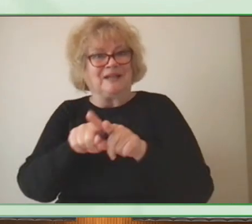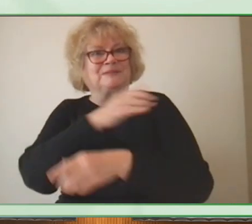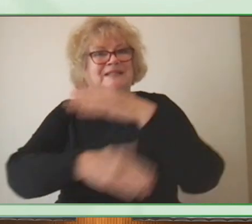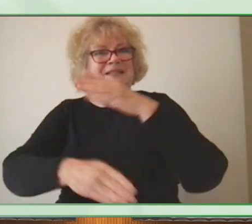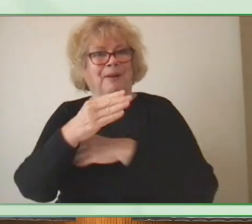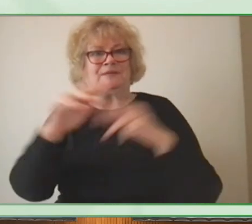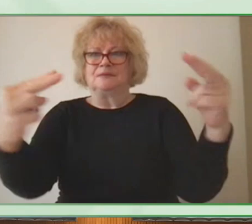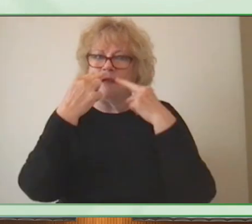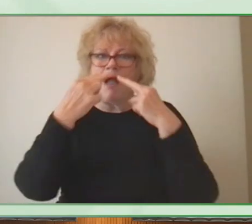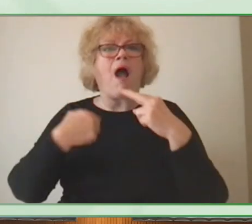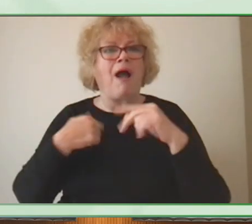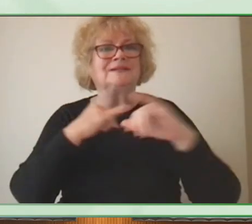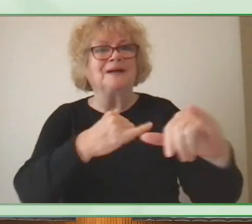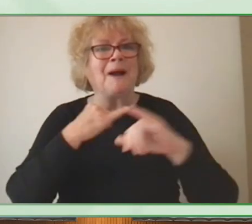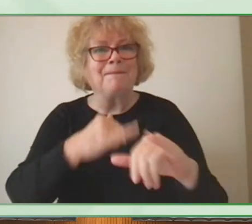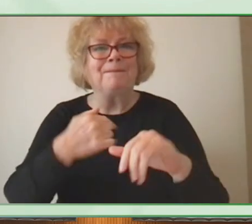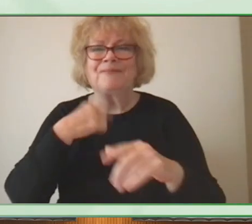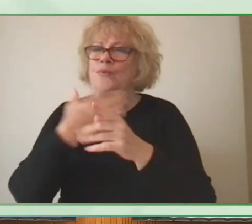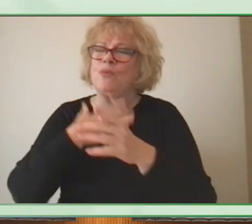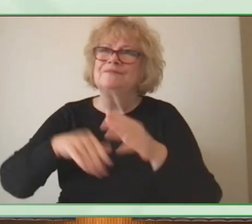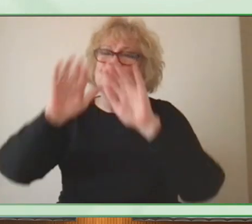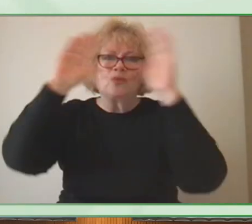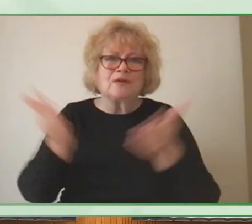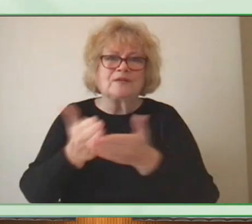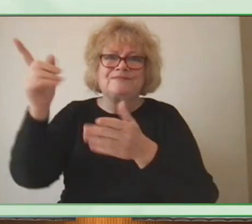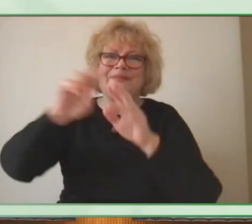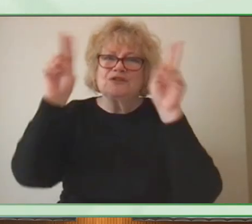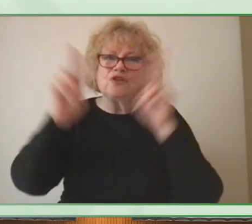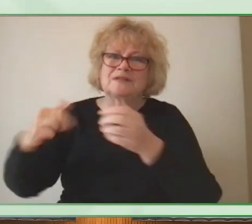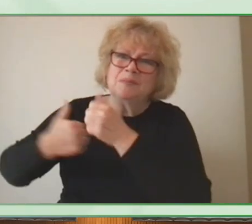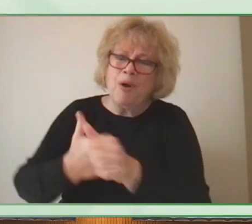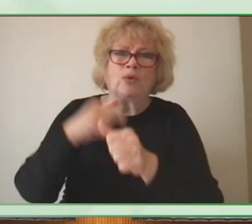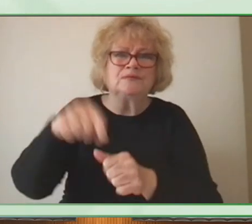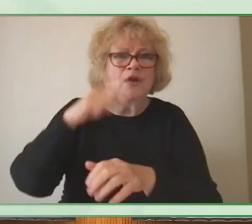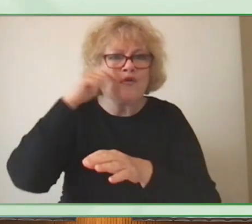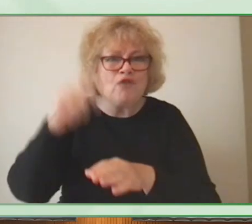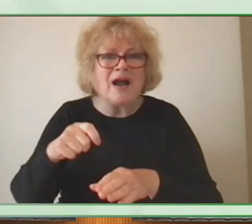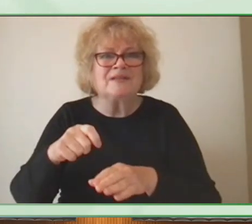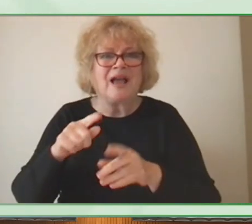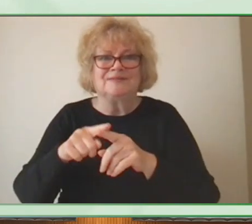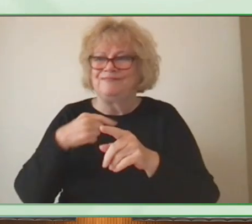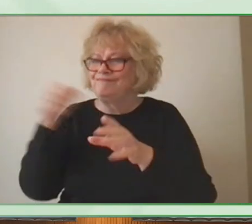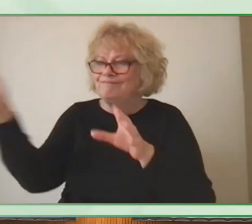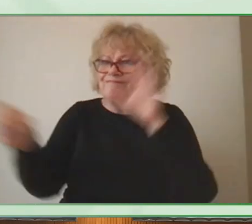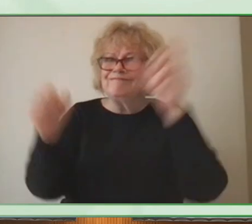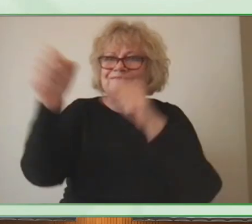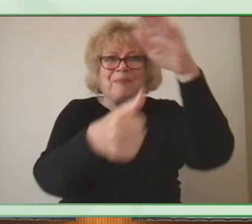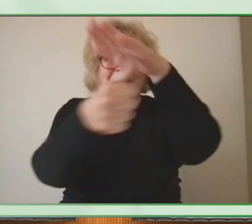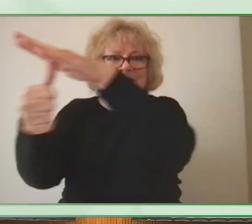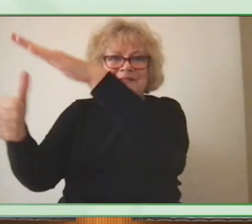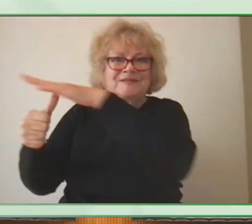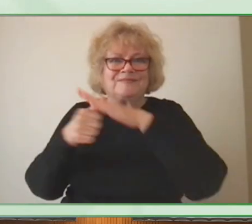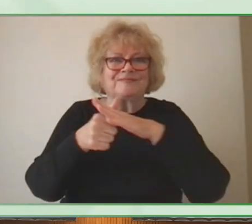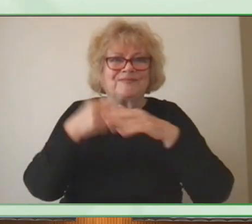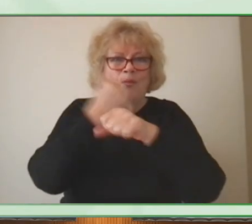use Airtable, we use ClickUp. During the war, we used, when the war started, Be My Eyes to help blind people